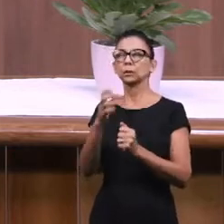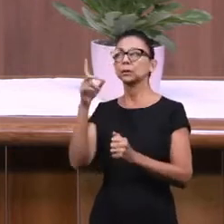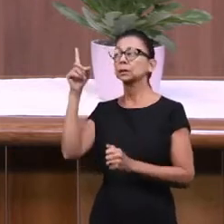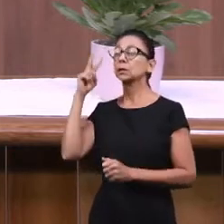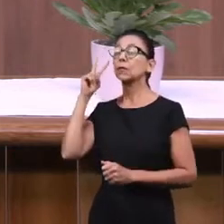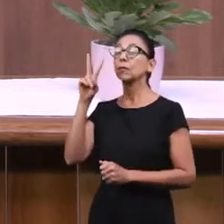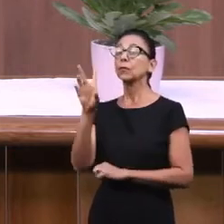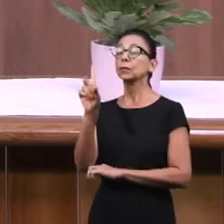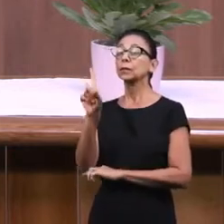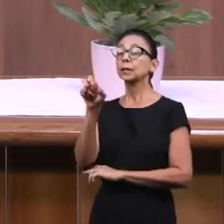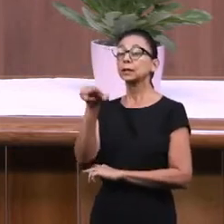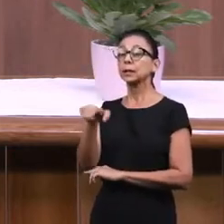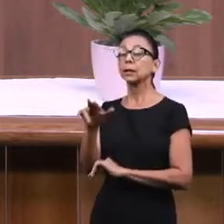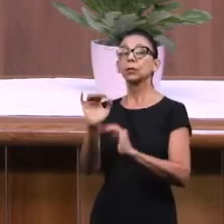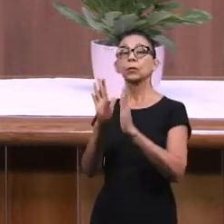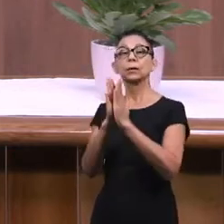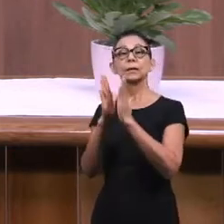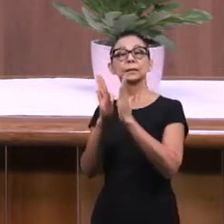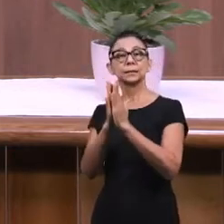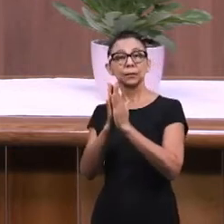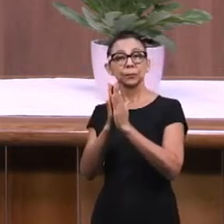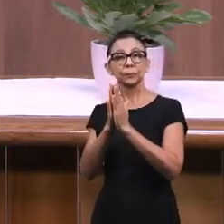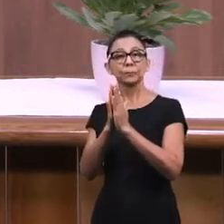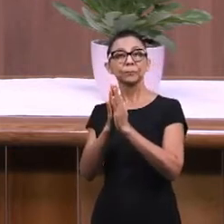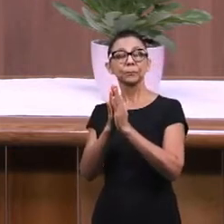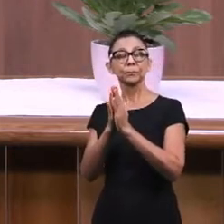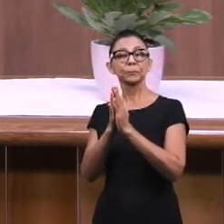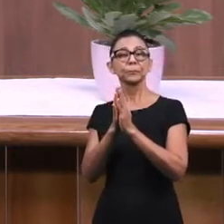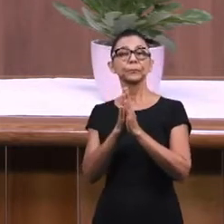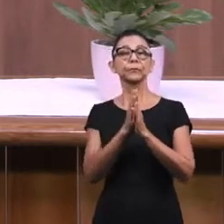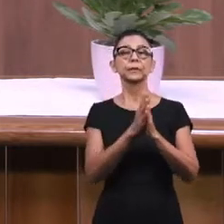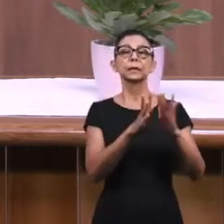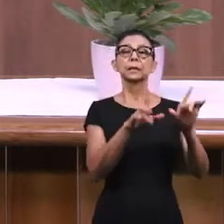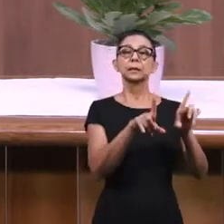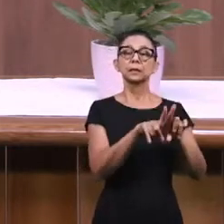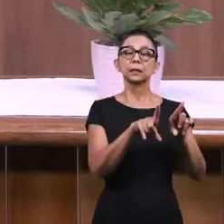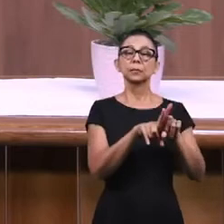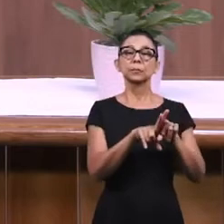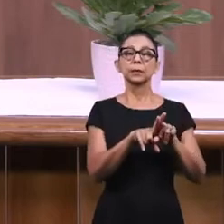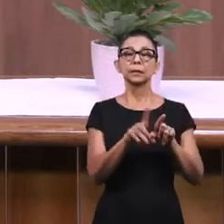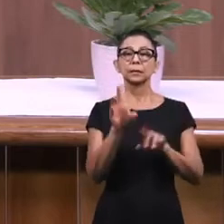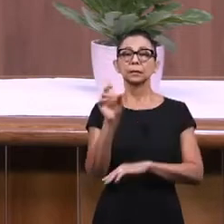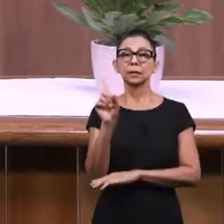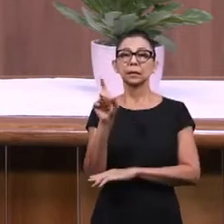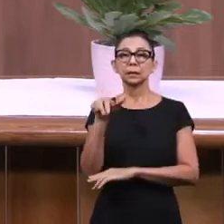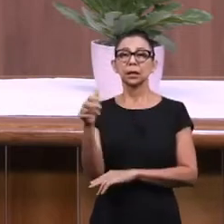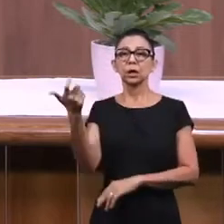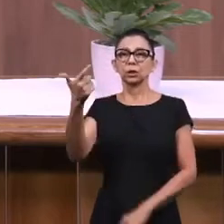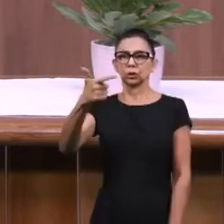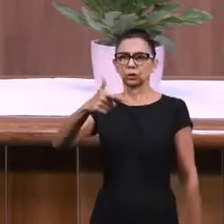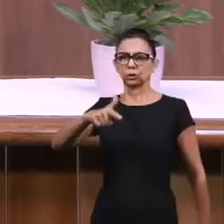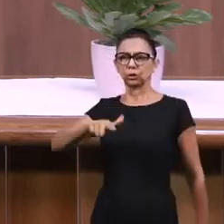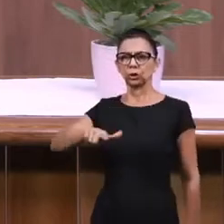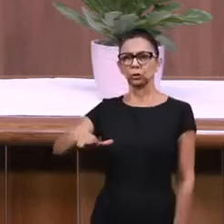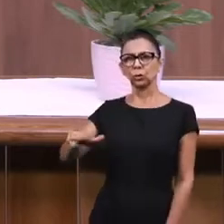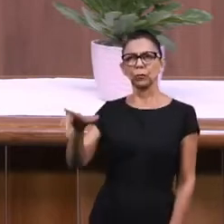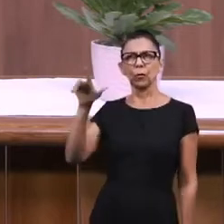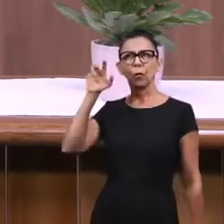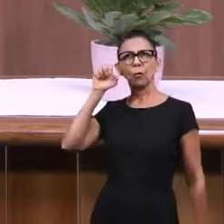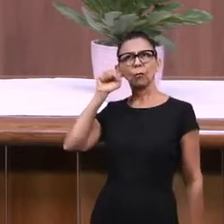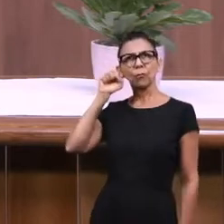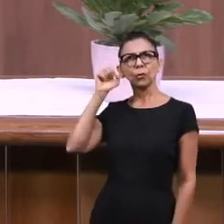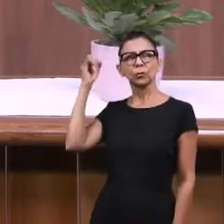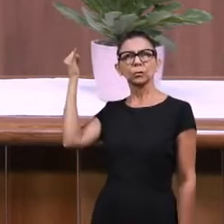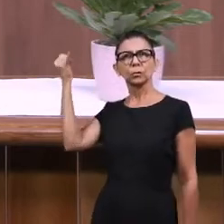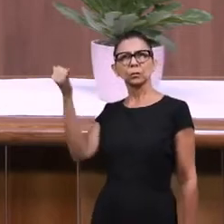and in the end, the word said that Daniel could hear once more from the Lord, "Go until the end, do